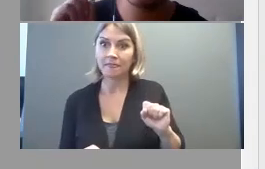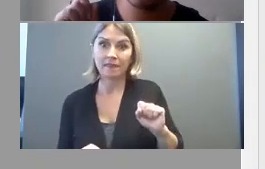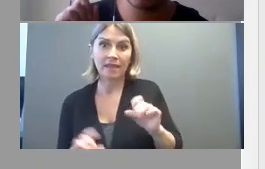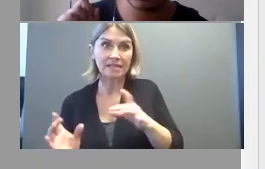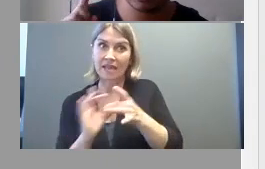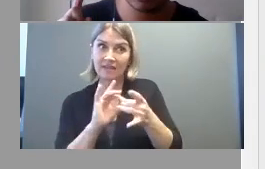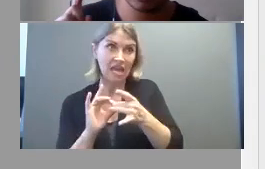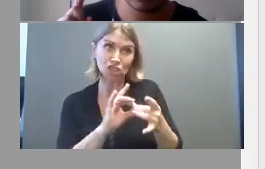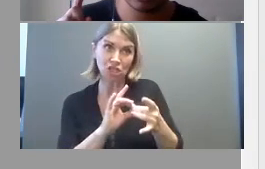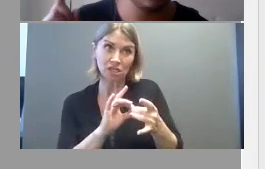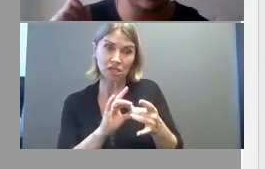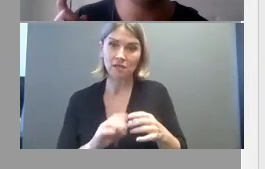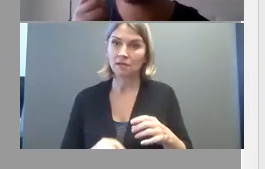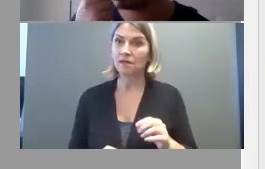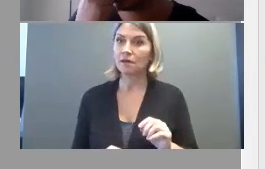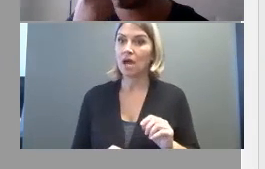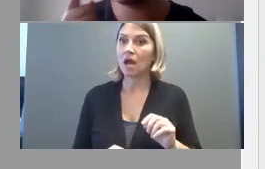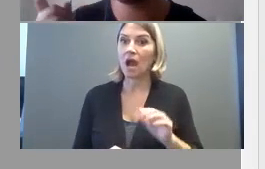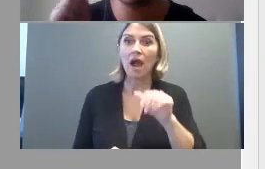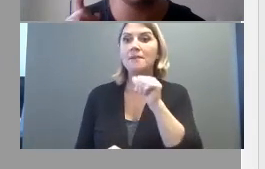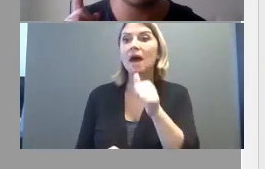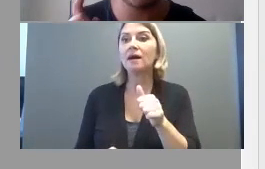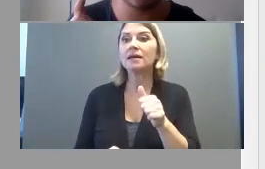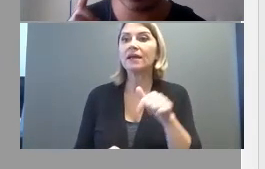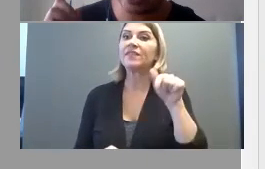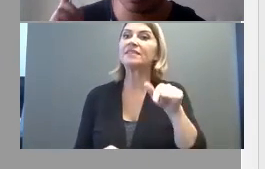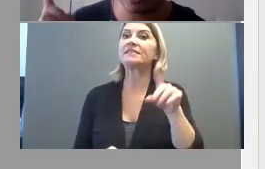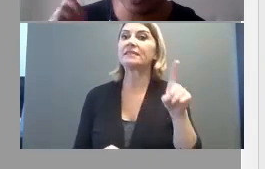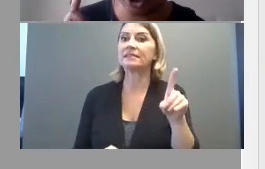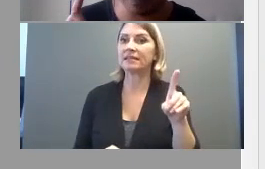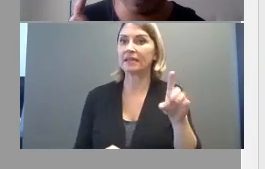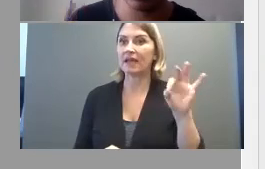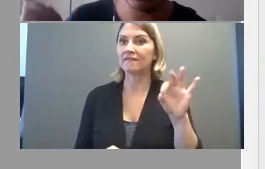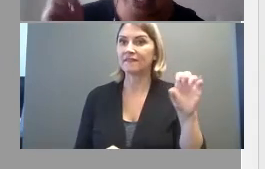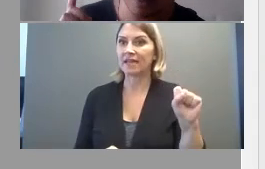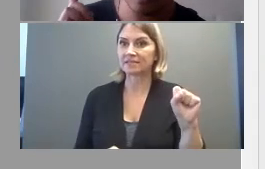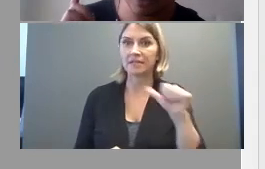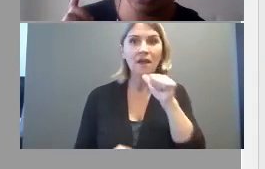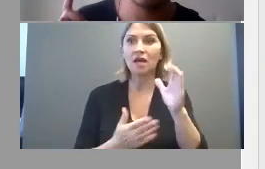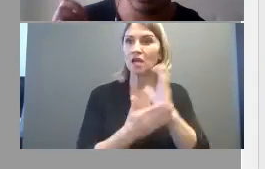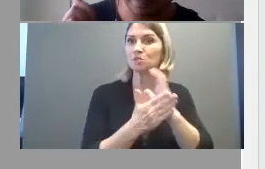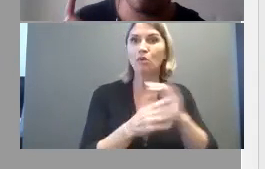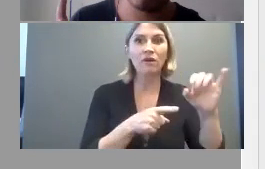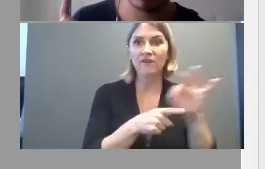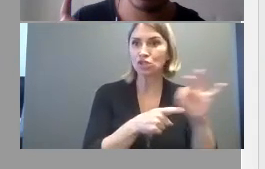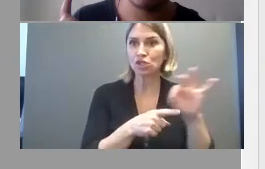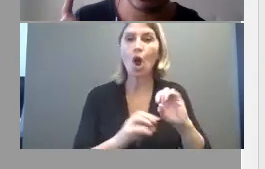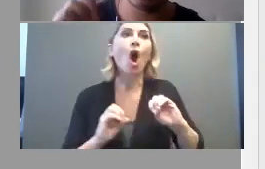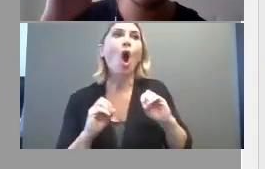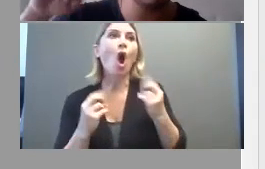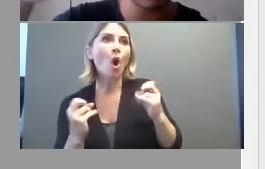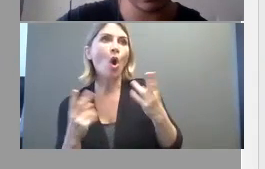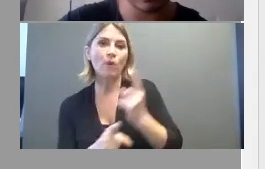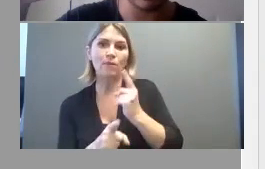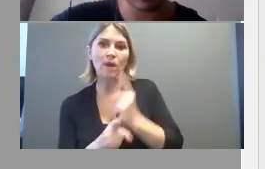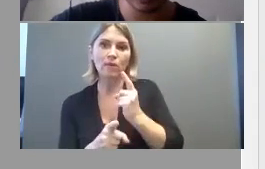would have to stop right there, right? No, I'm not. So this is DFS, right? Not the explode function. The explode yeah. Oh, yeah. You're correct. Right. right?